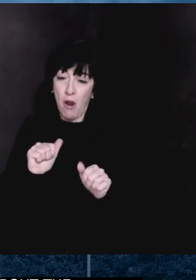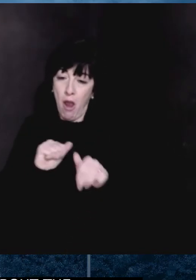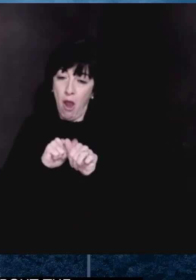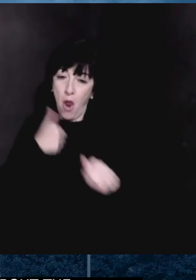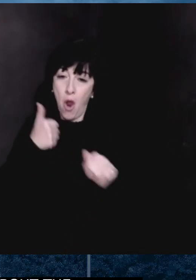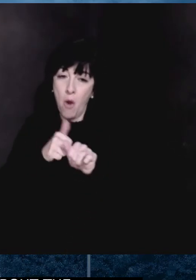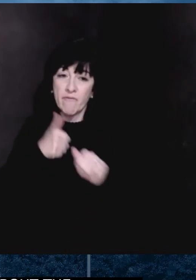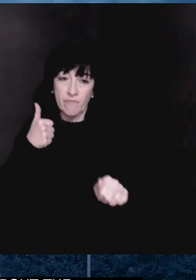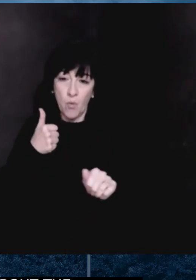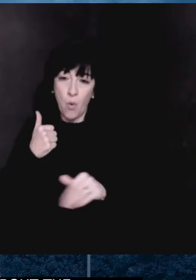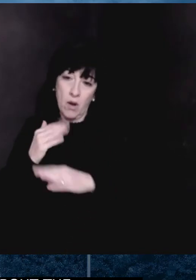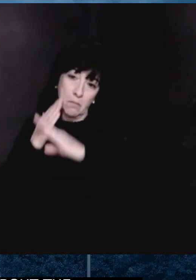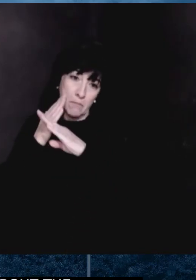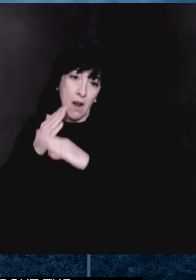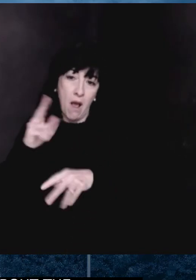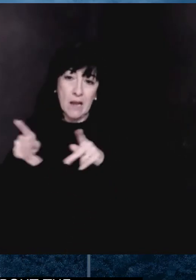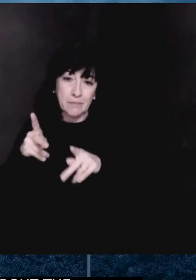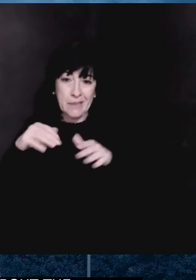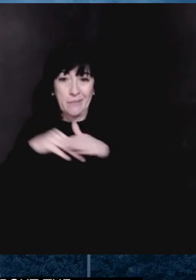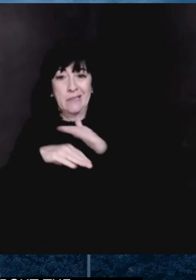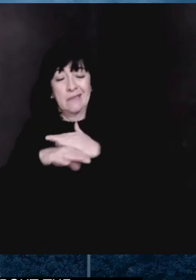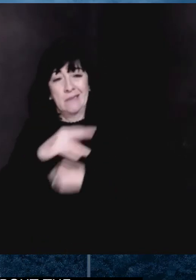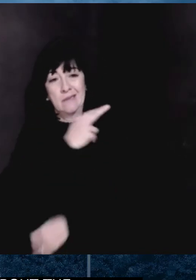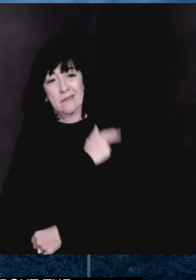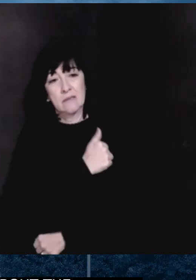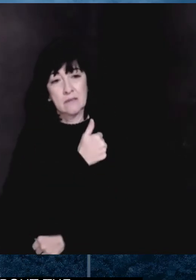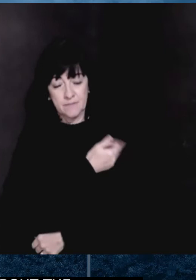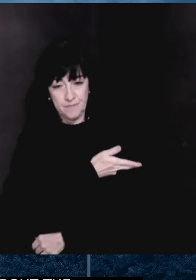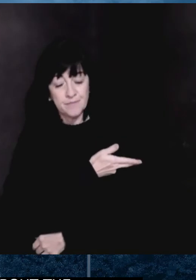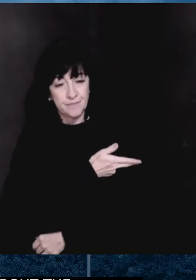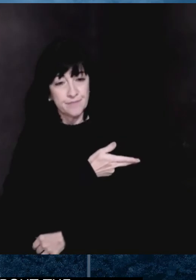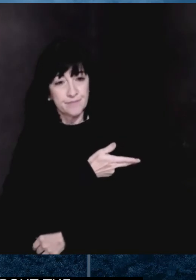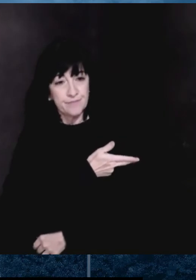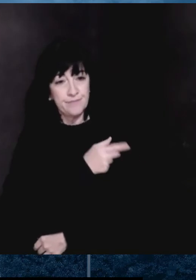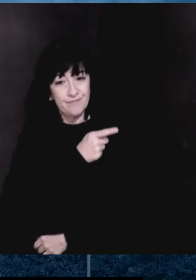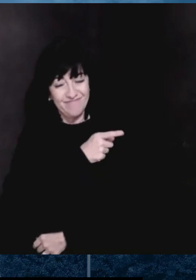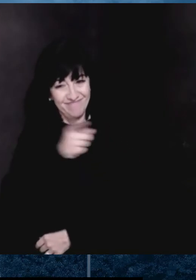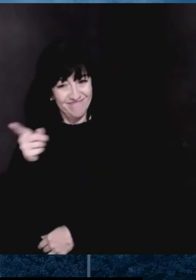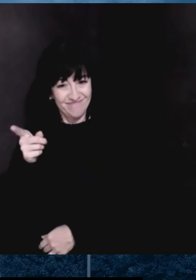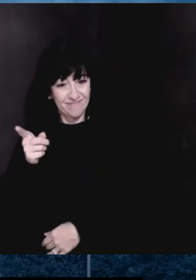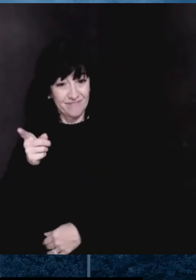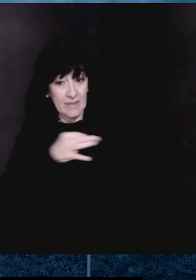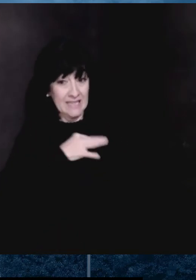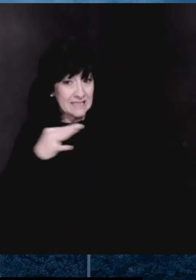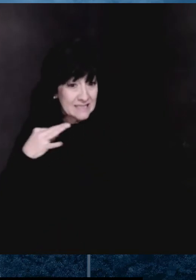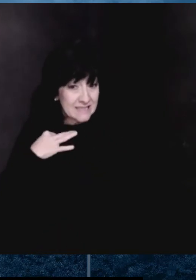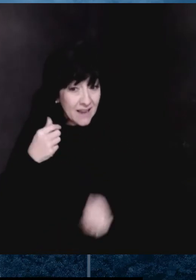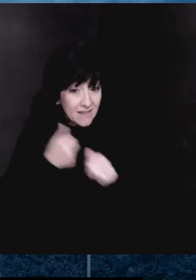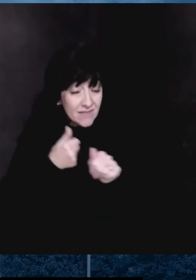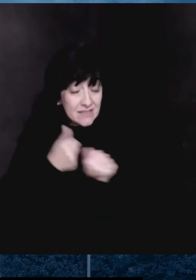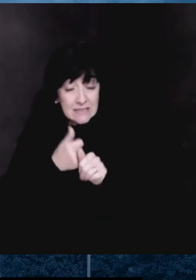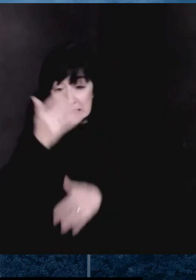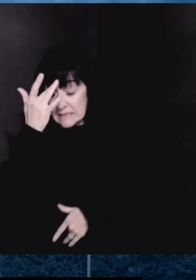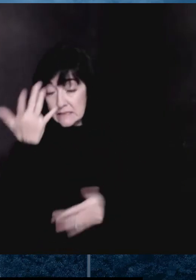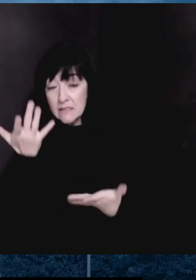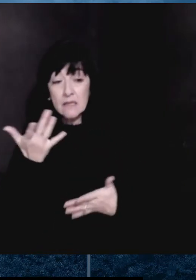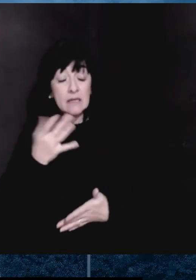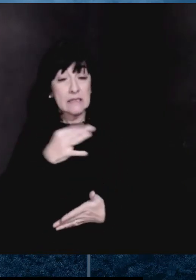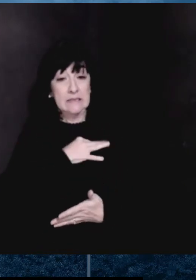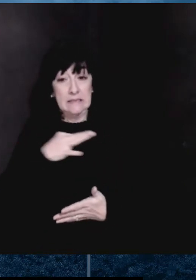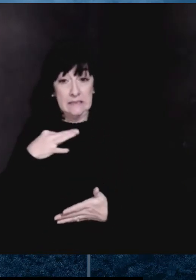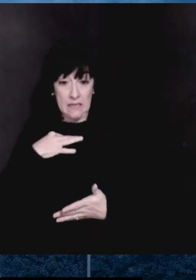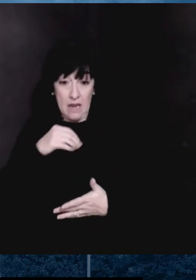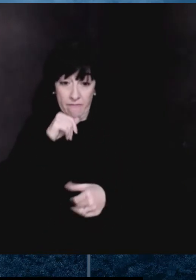have mostly the staff, as they tell us, the capacity to serve patients that present themselves with all the conditions,